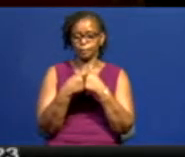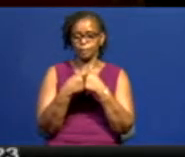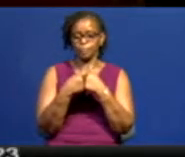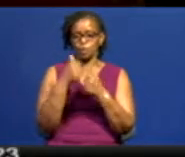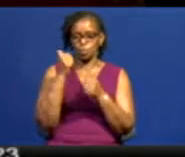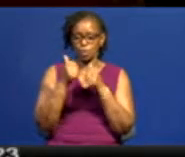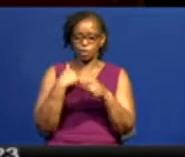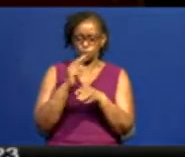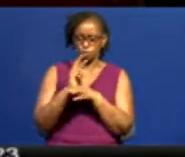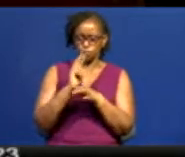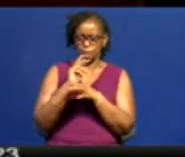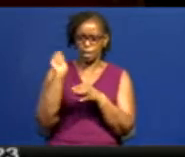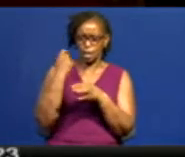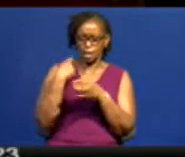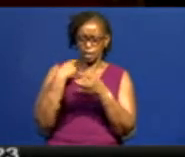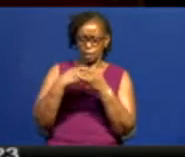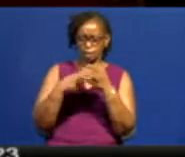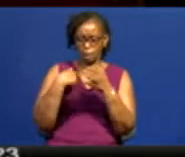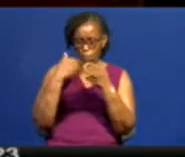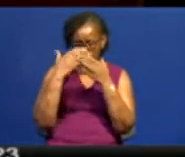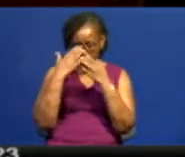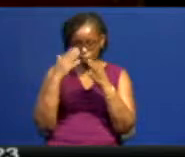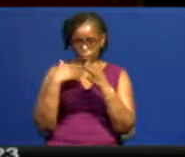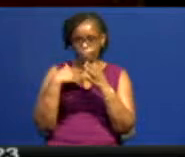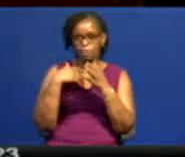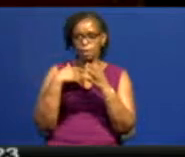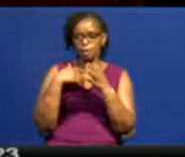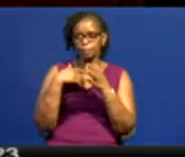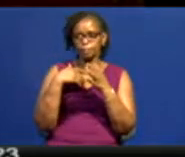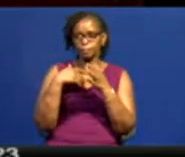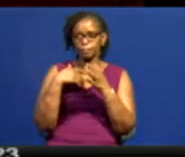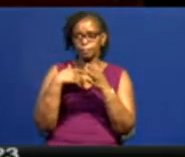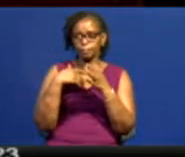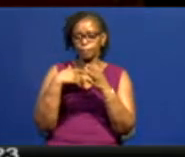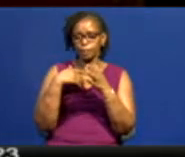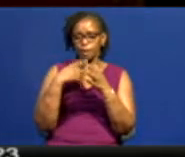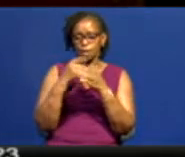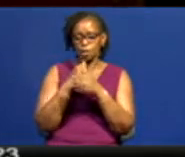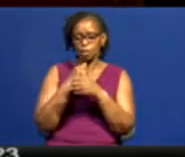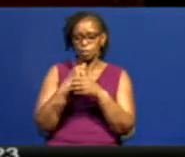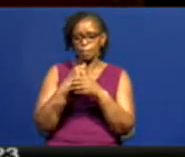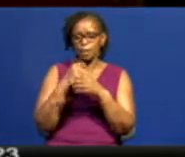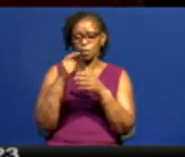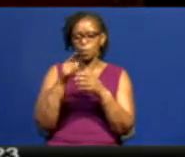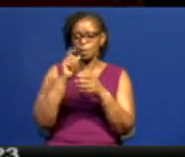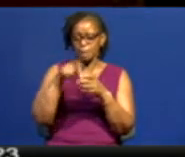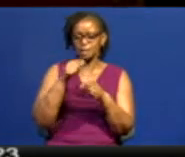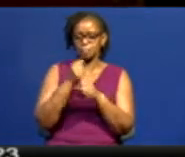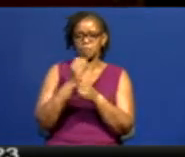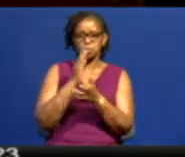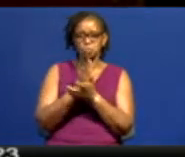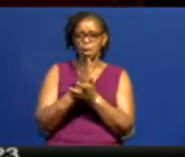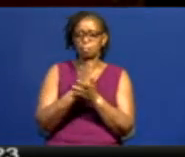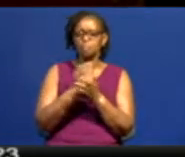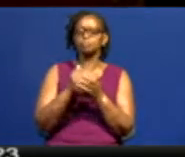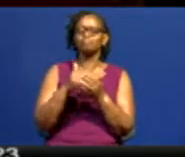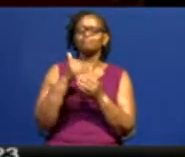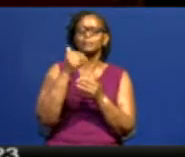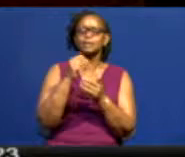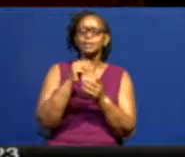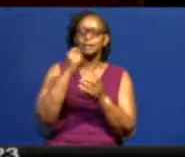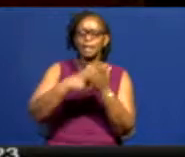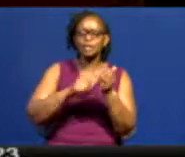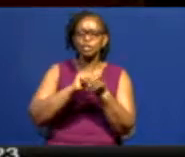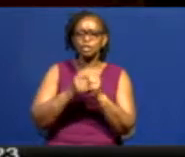plagued the Kenyan tax system for a very long time. And this policy, therefore, will ensure that there is no frequent tax changes in tax laws and